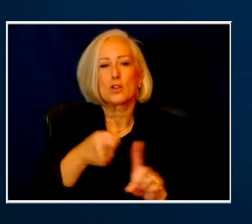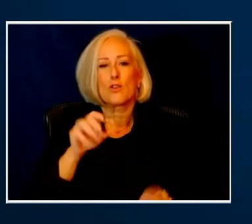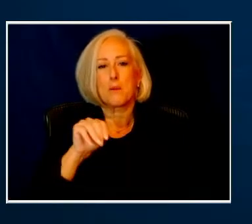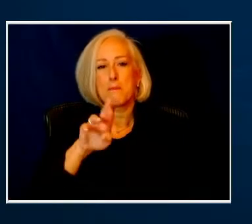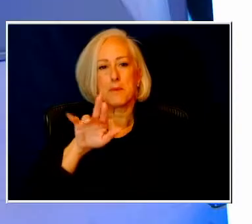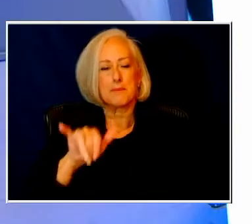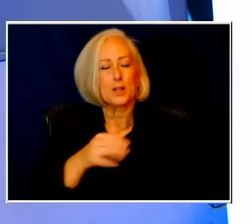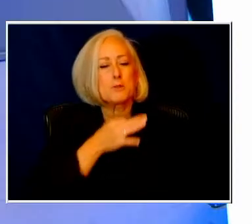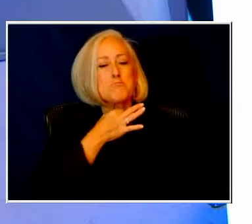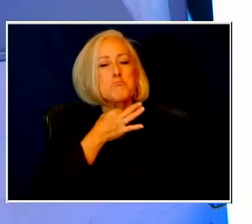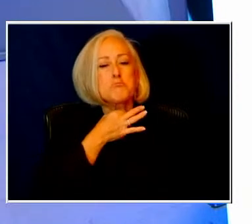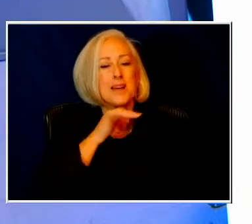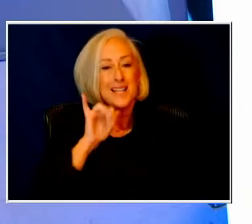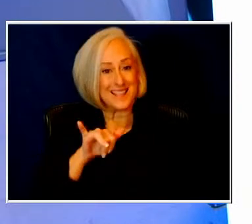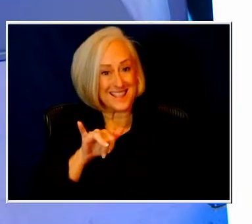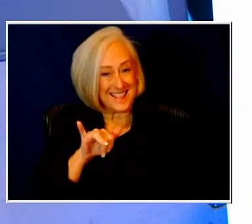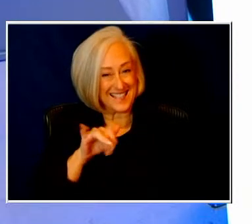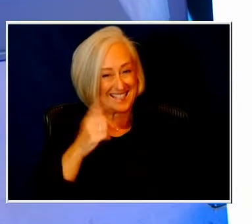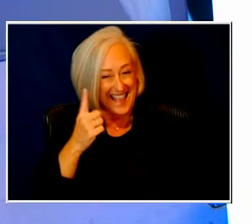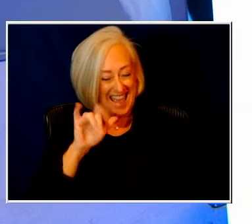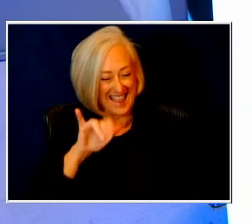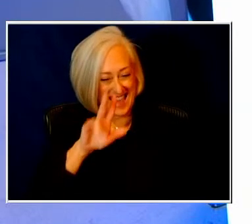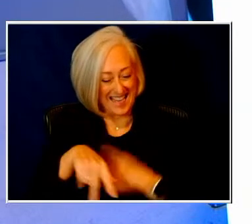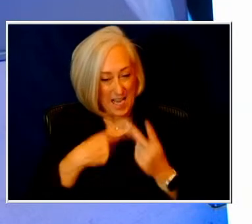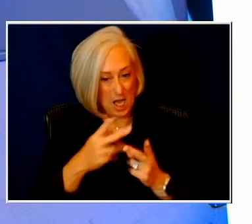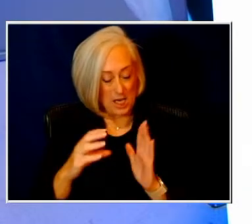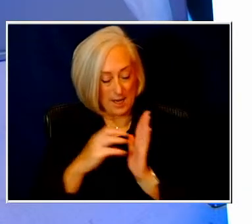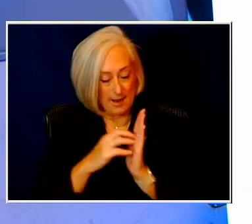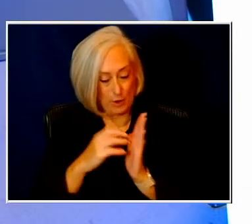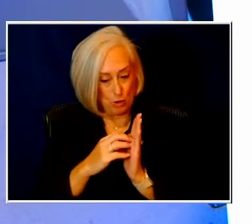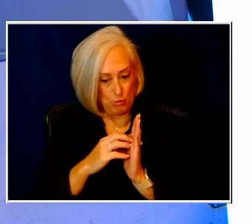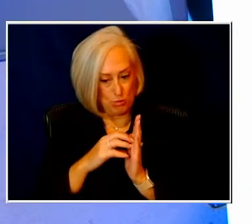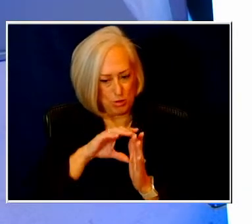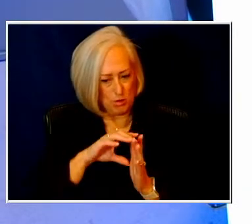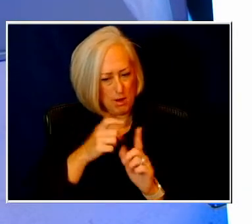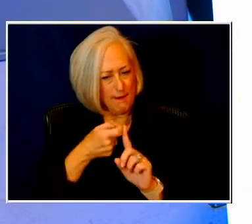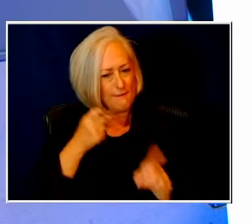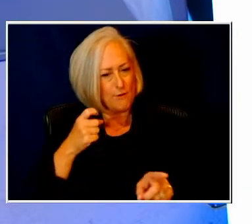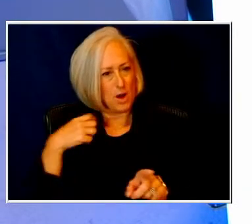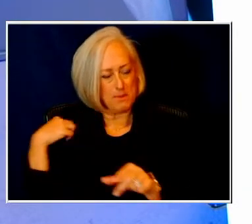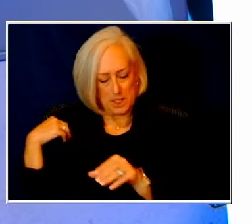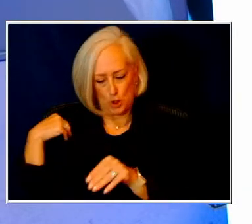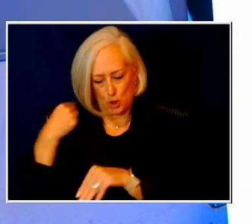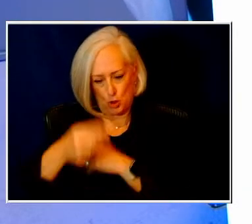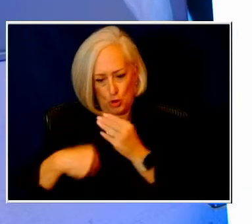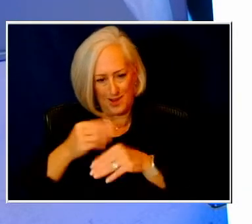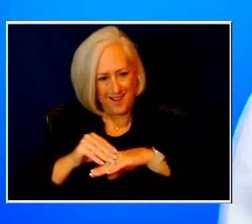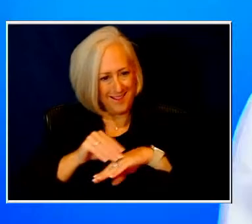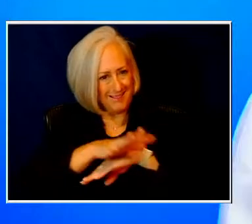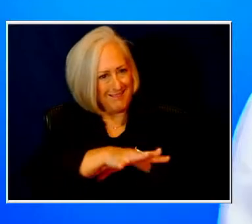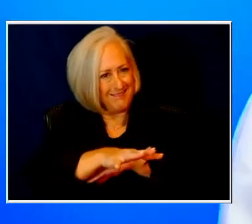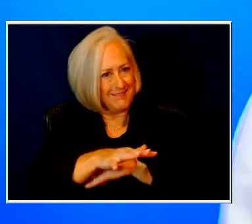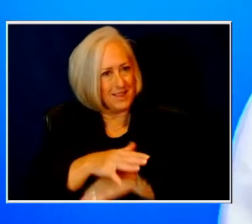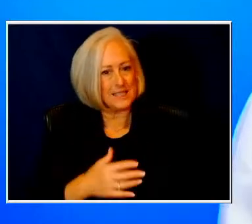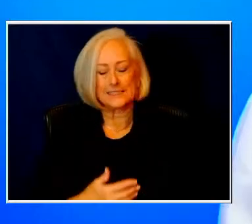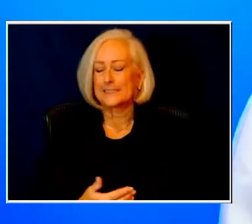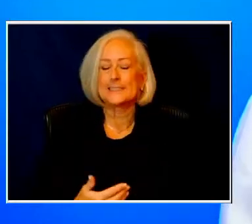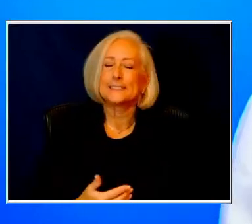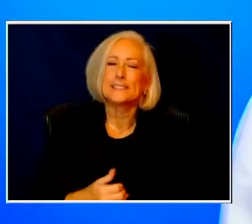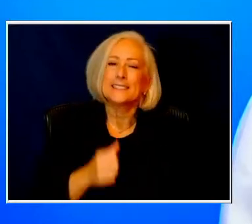component to tumors like this? You said you don't know necessarily where and why these happen. But yeah, I don't think